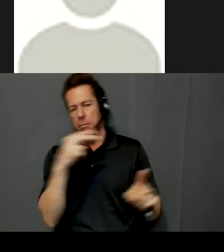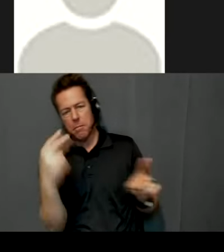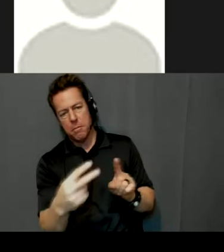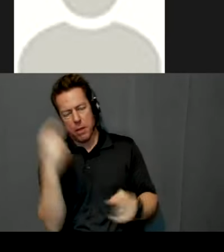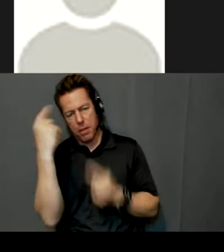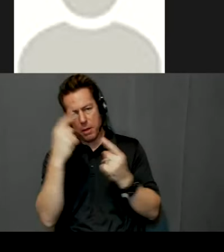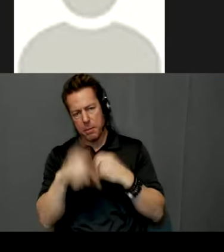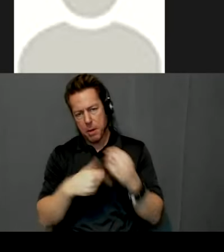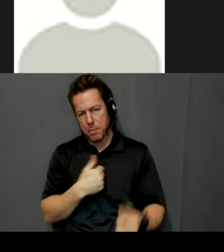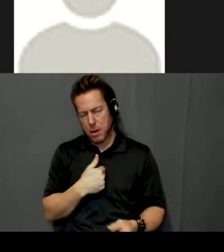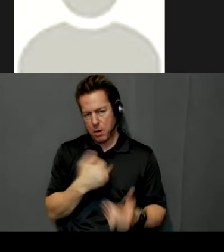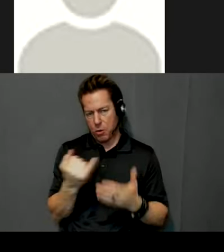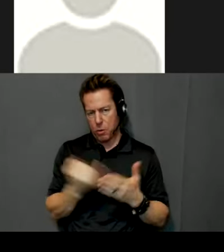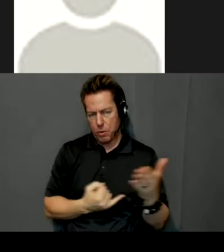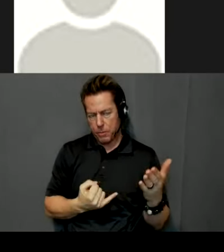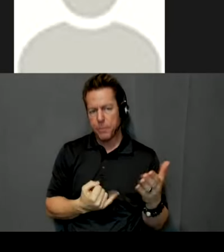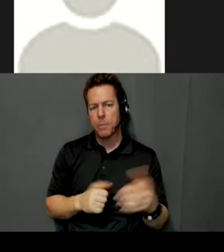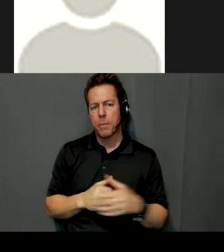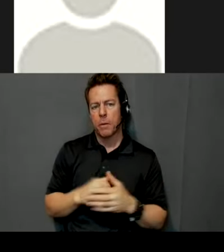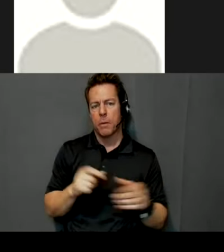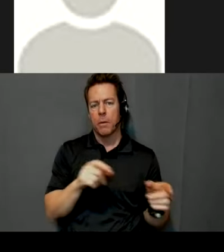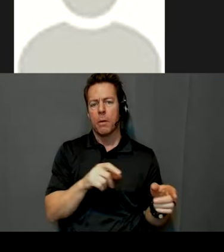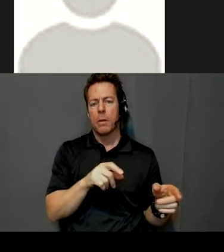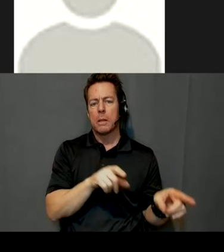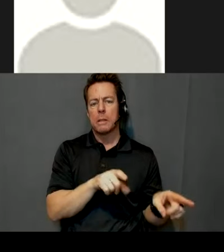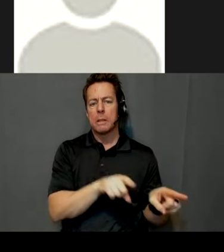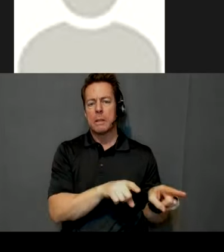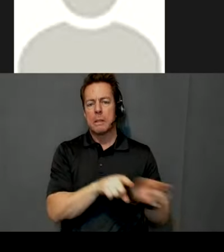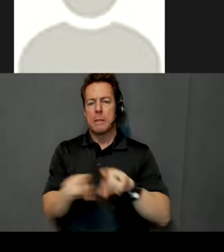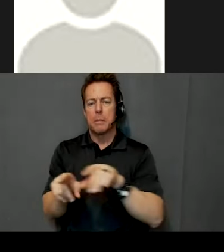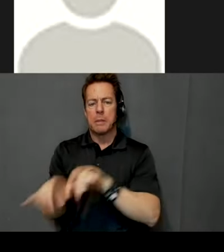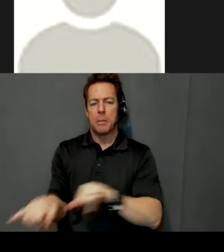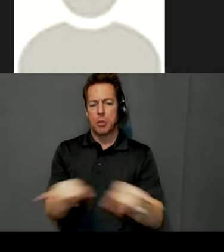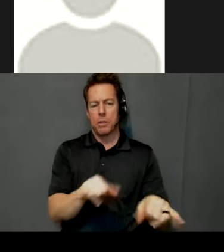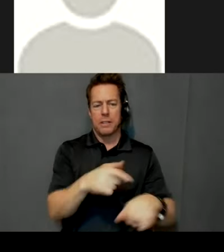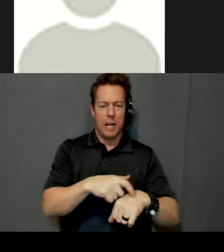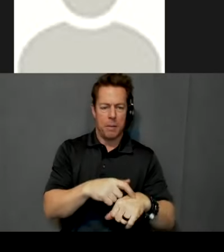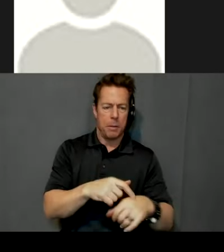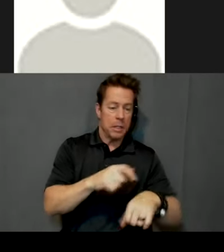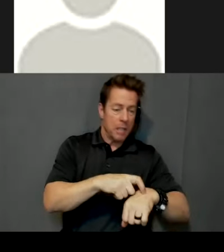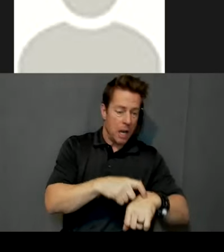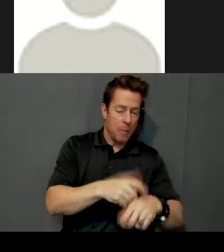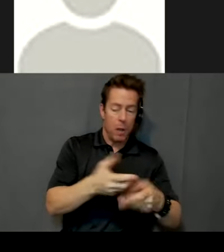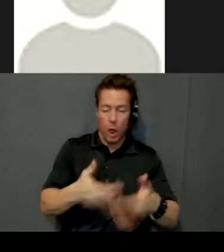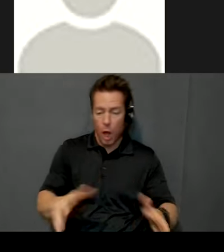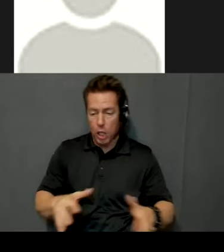my work. I was also dealing with similar subject matter: time, loss, grief,